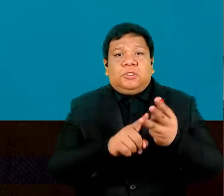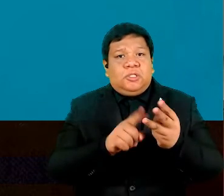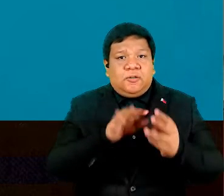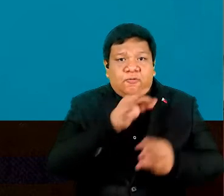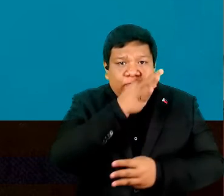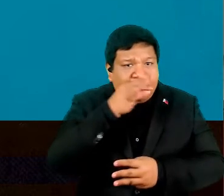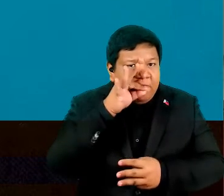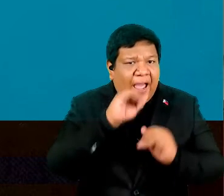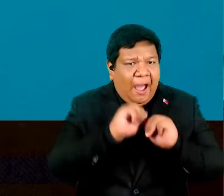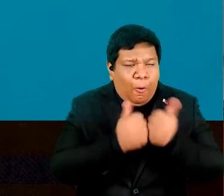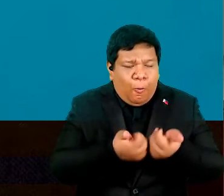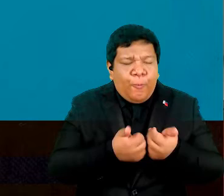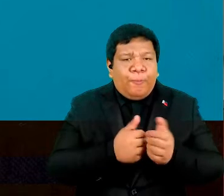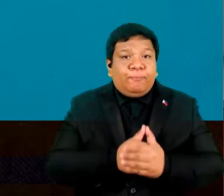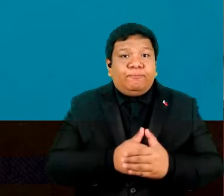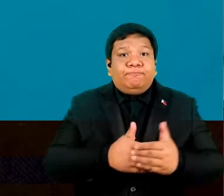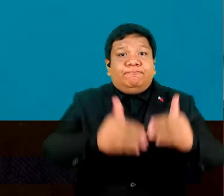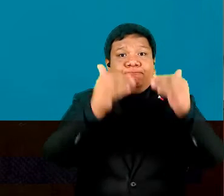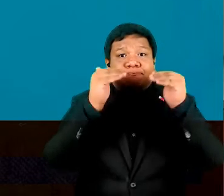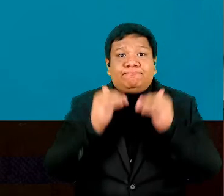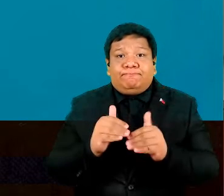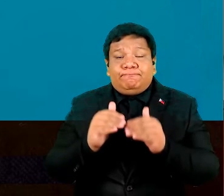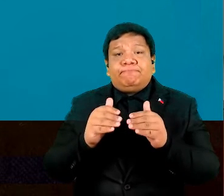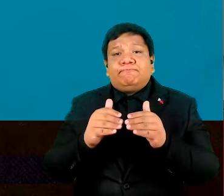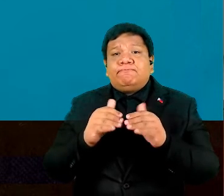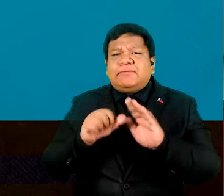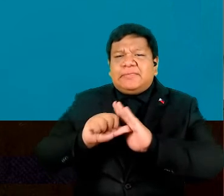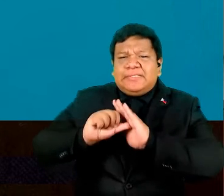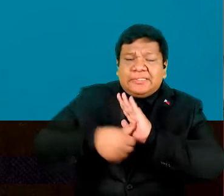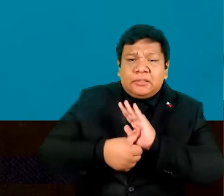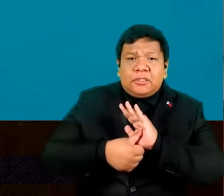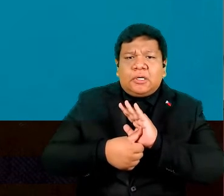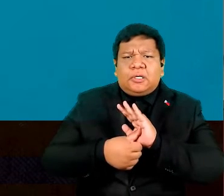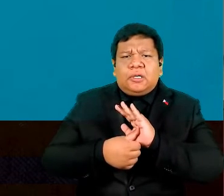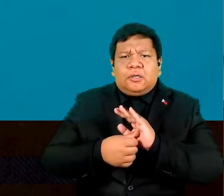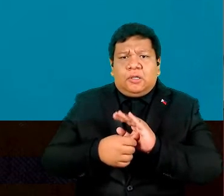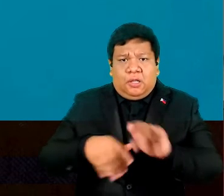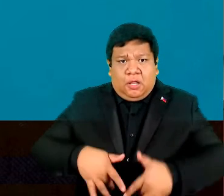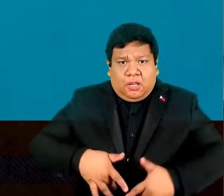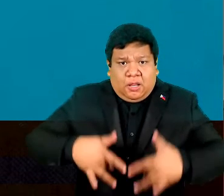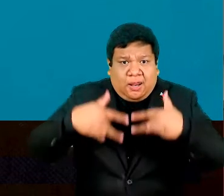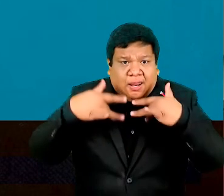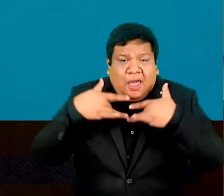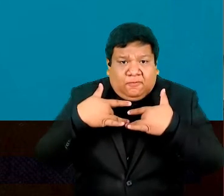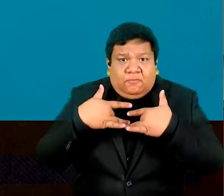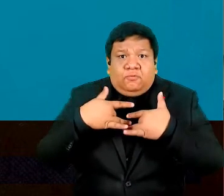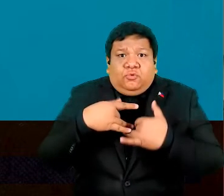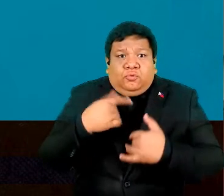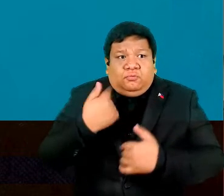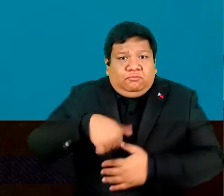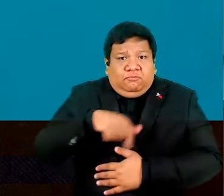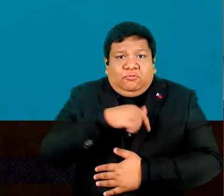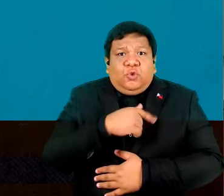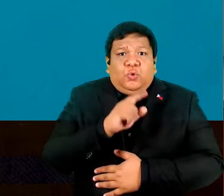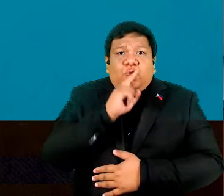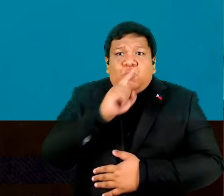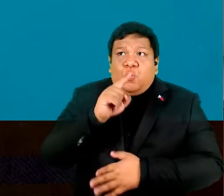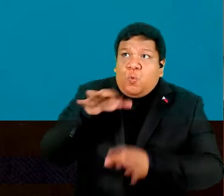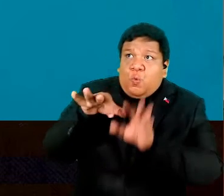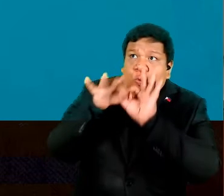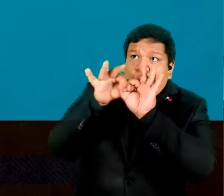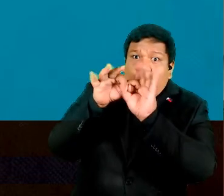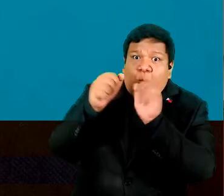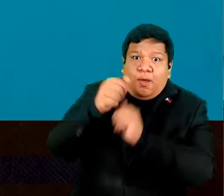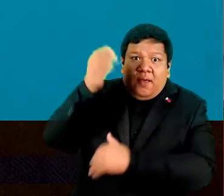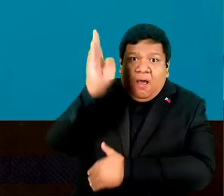and of fasting. The next category will also highlight on how we should live as spiritual beings in union